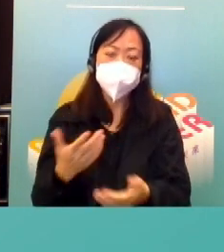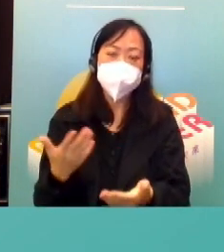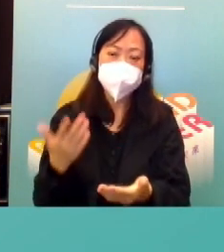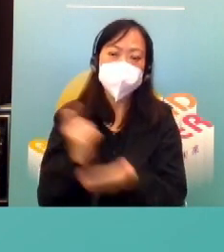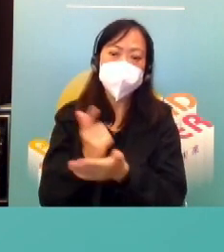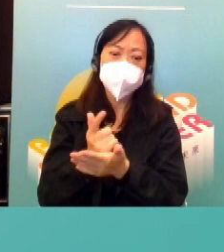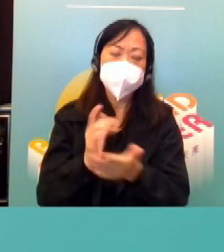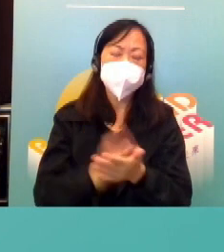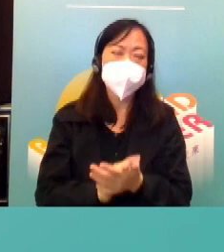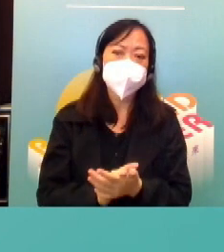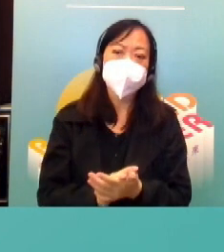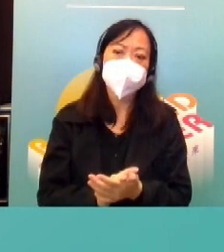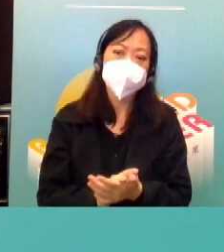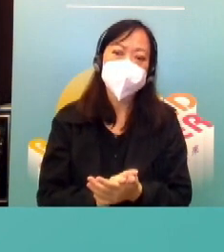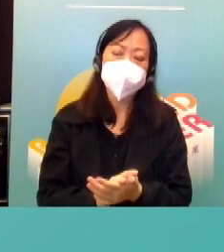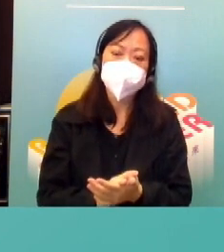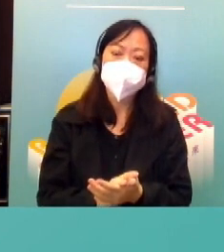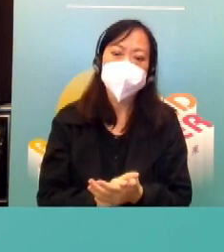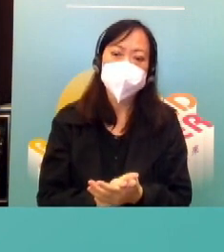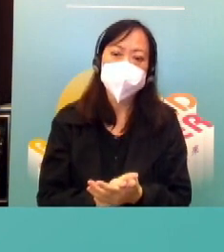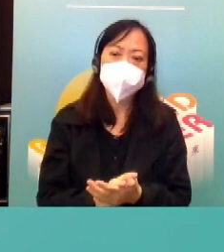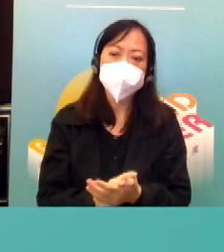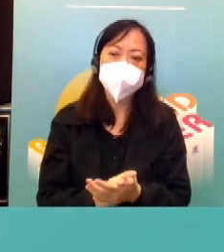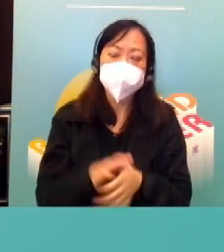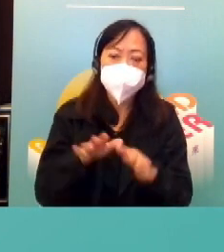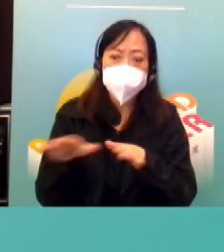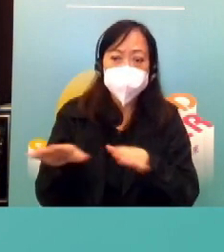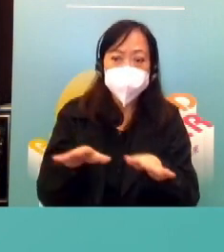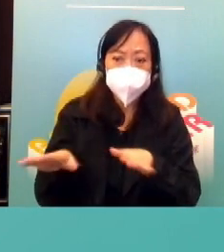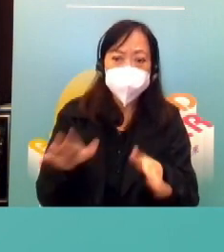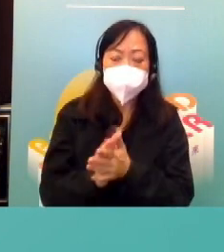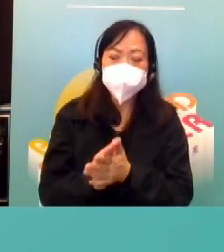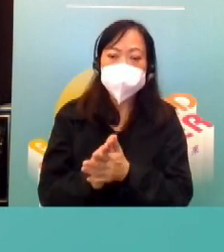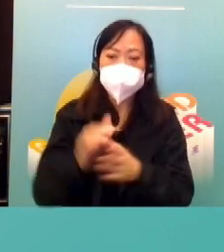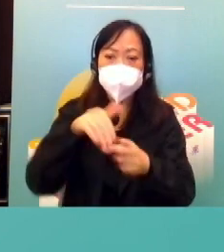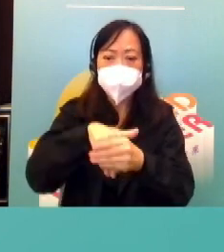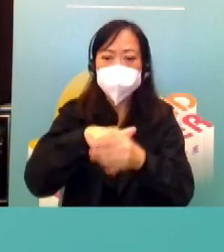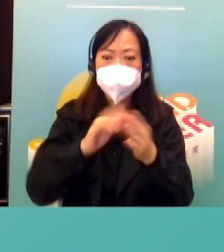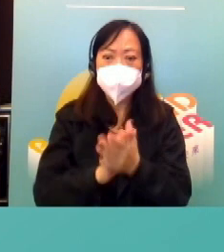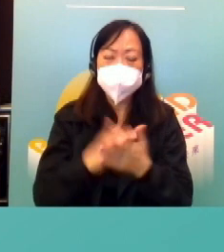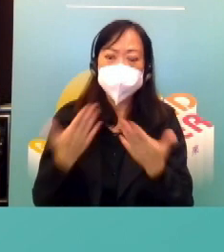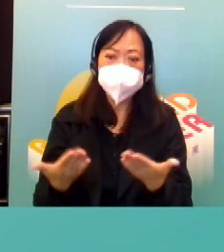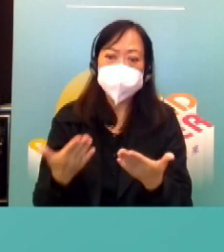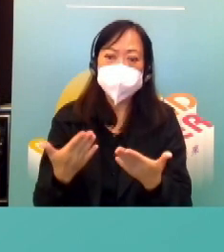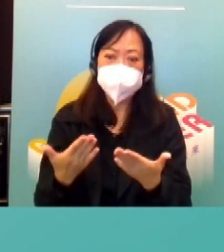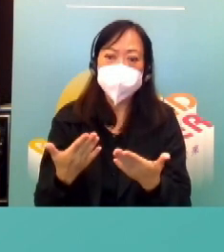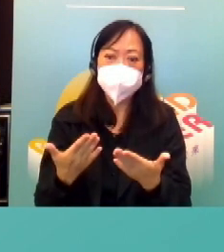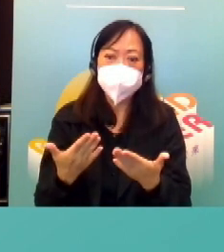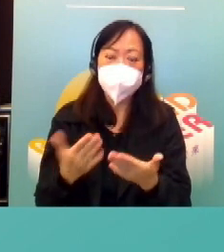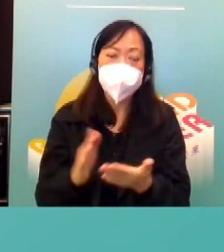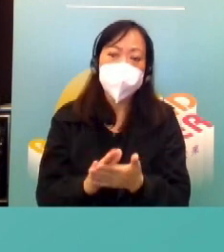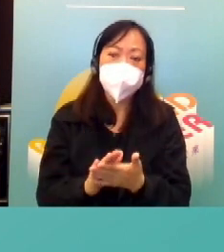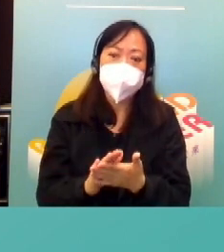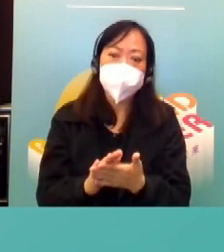range of institutional and private investors. So overall, we've raised about 1.4 billion sterling and